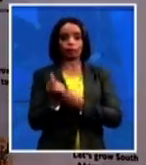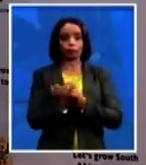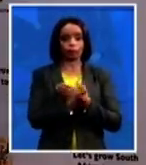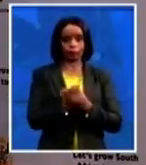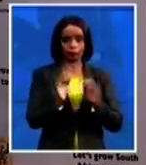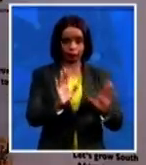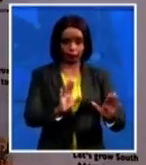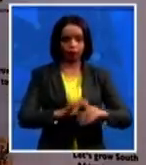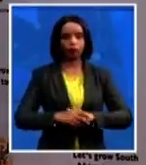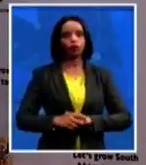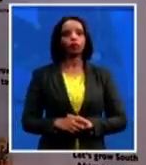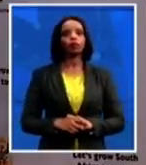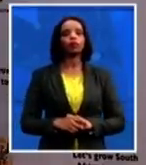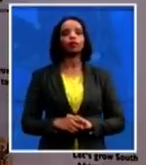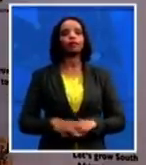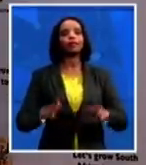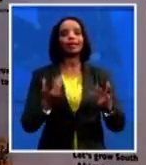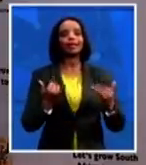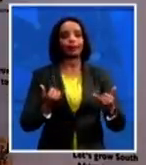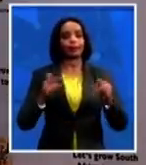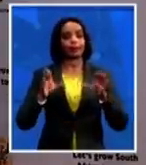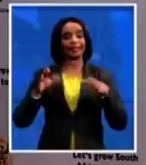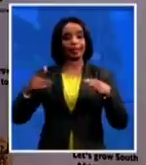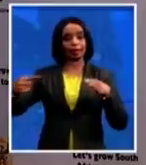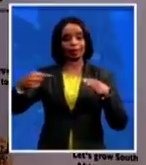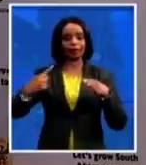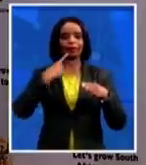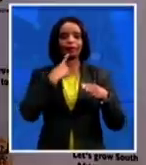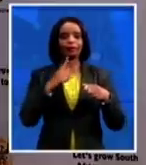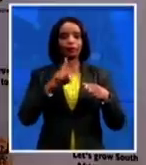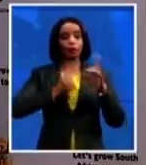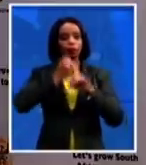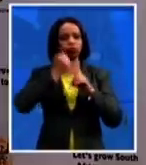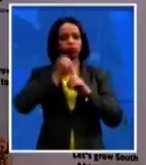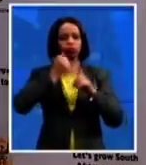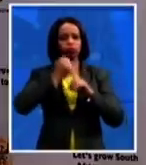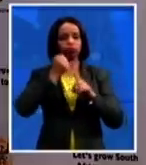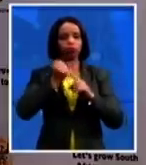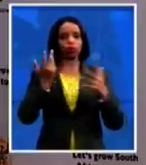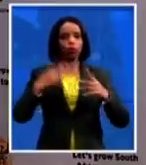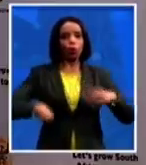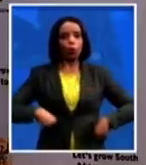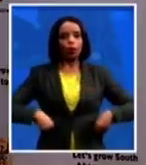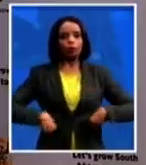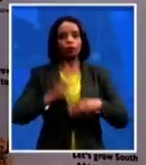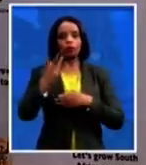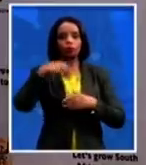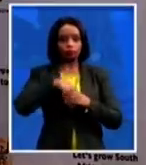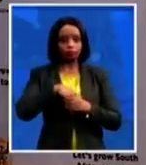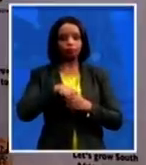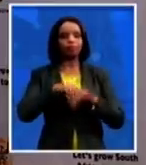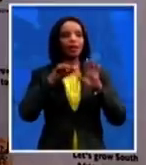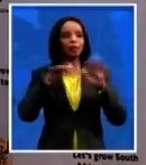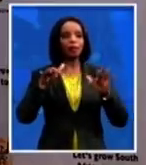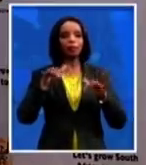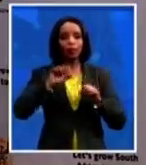of our fight against corruption depends on the involvement of all people in South Africa. If you see something,